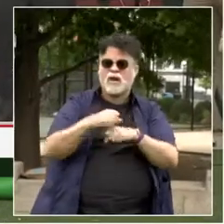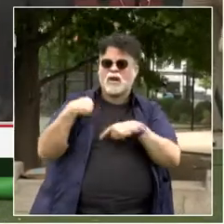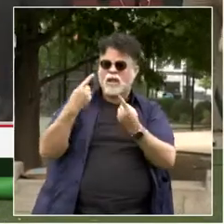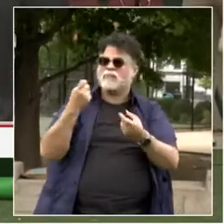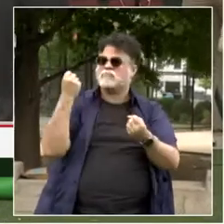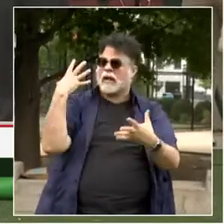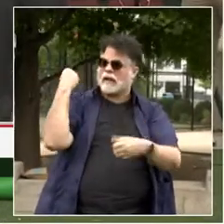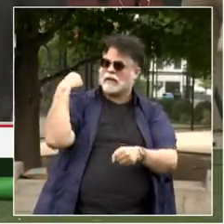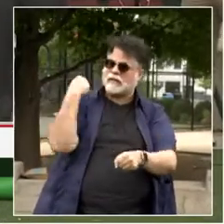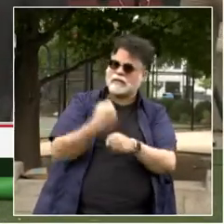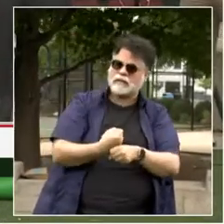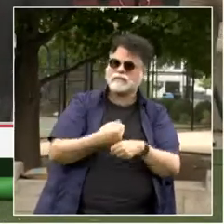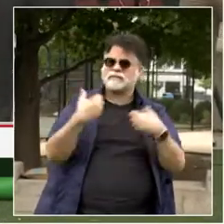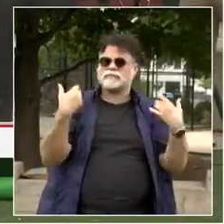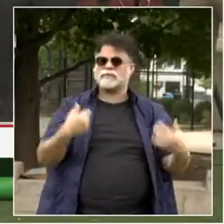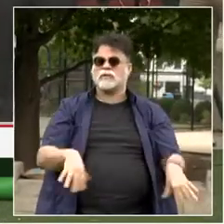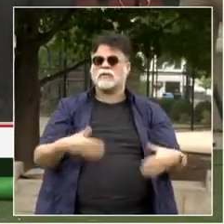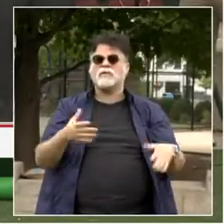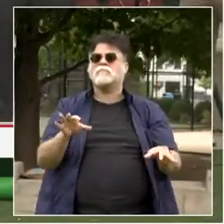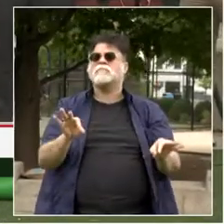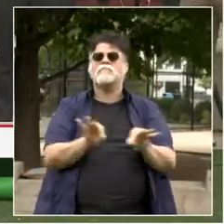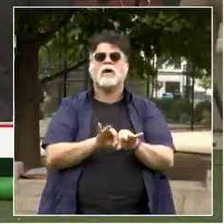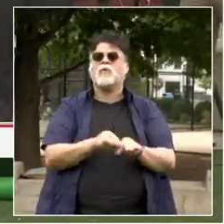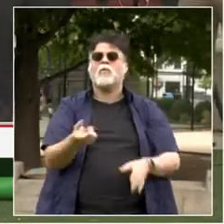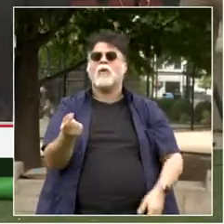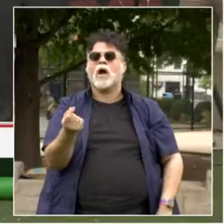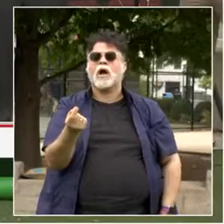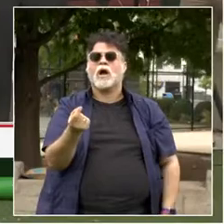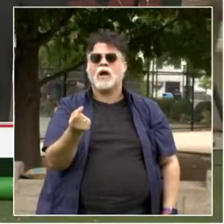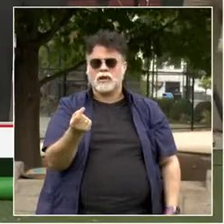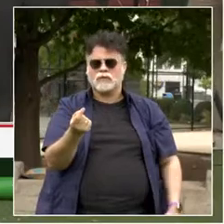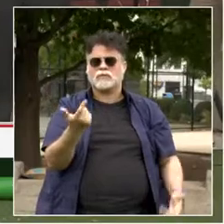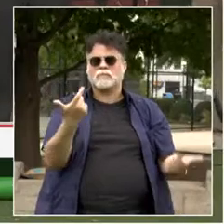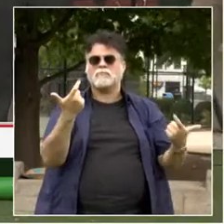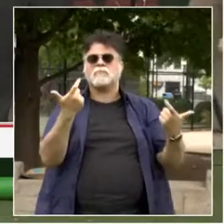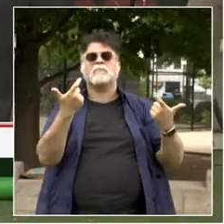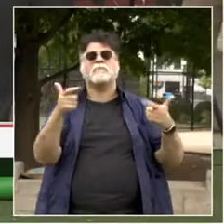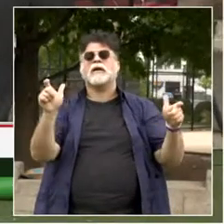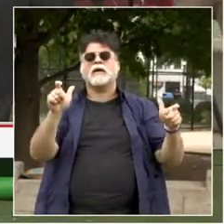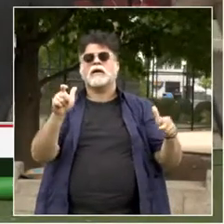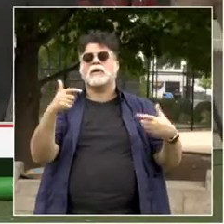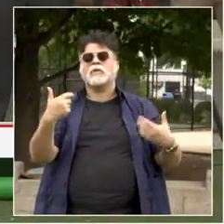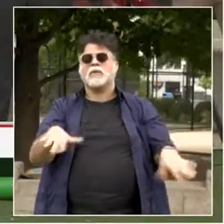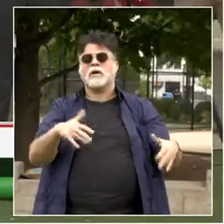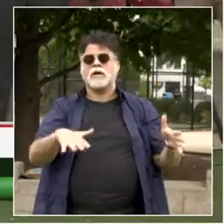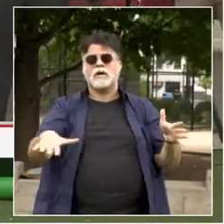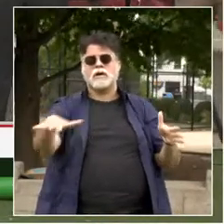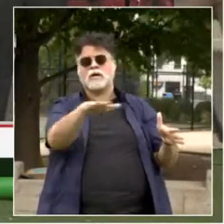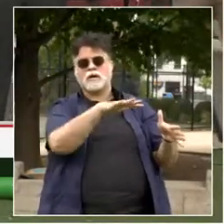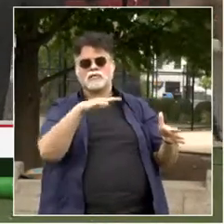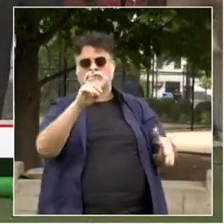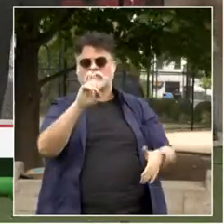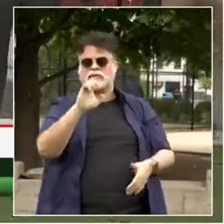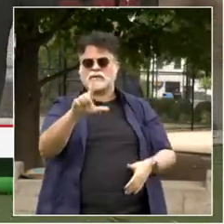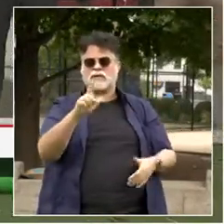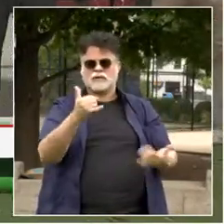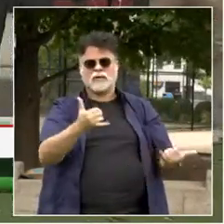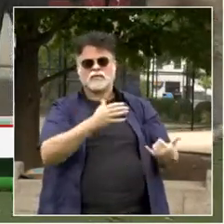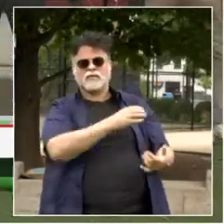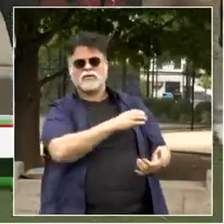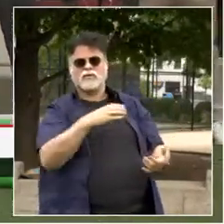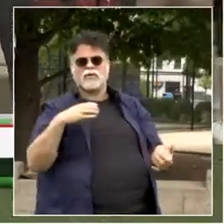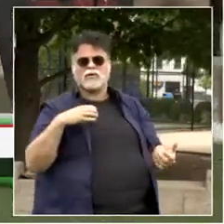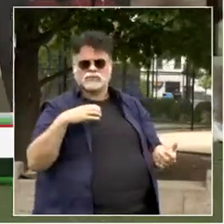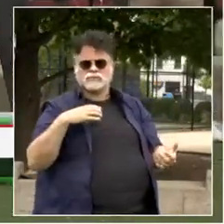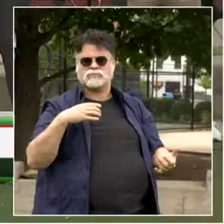big deal. I also want to acknowledge Commissioner Herbig. Where's Commissioner Herbig? For ANC